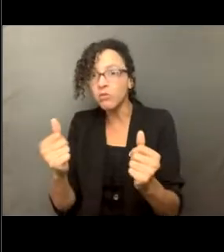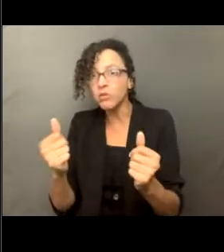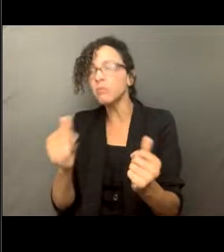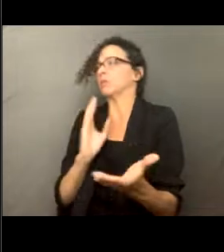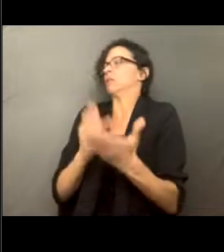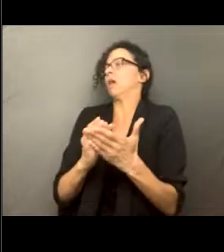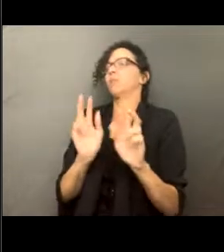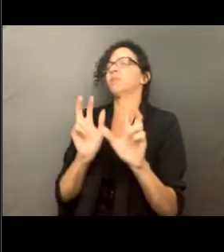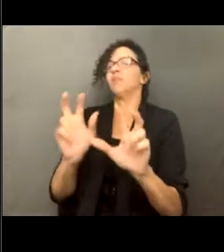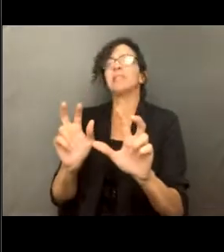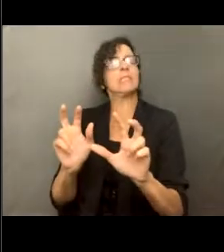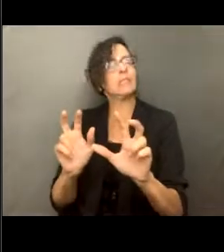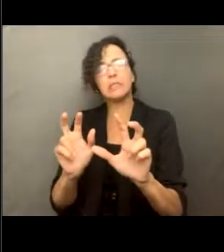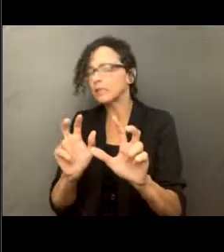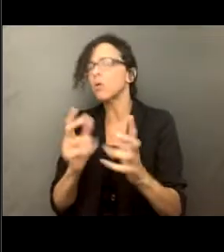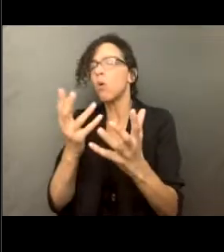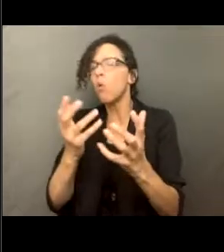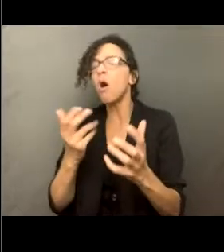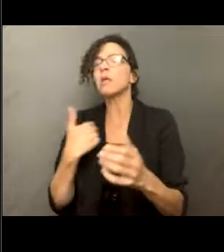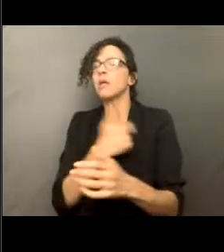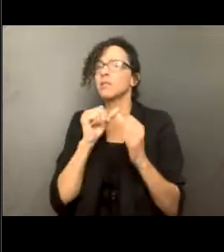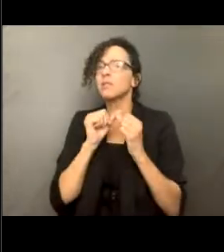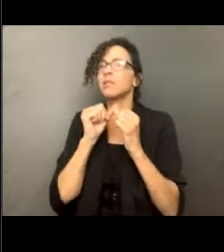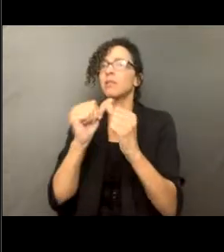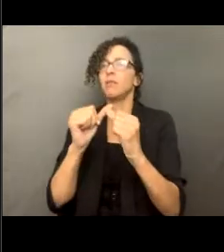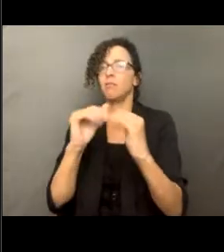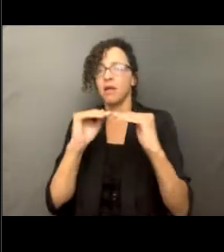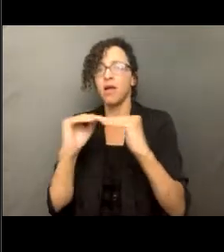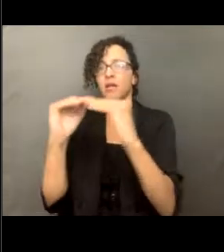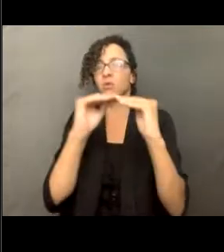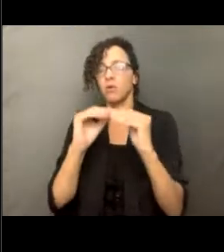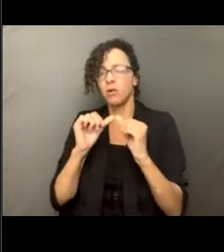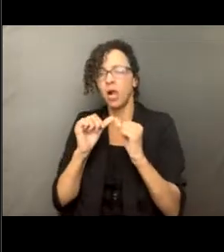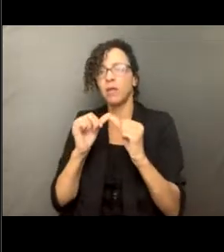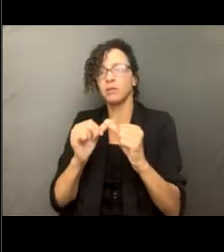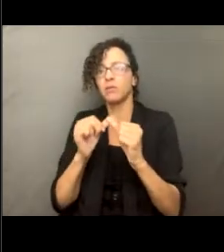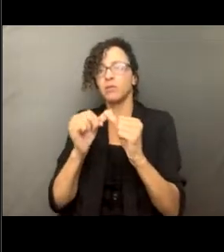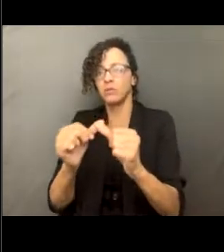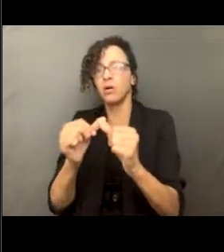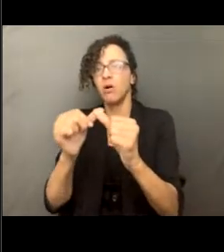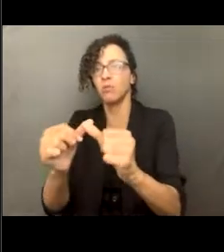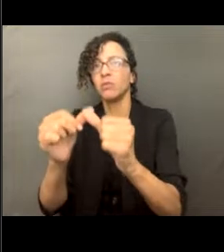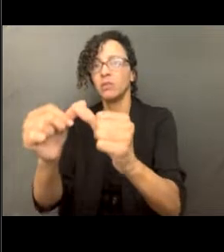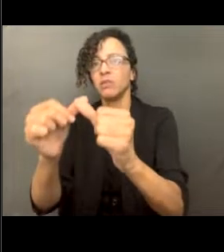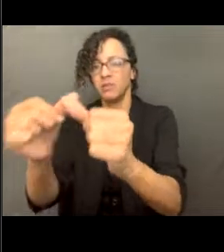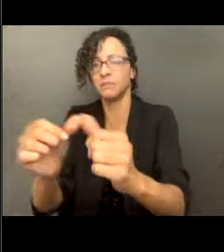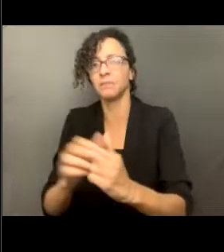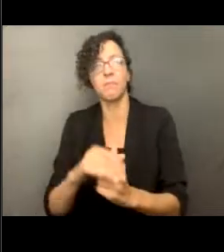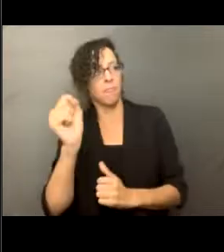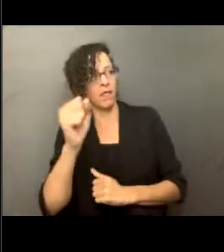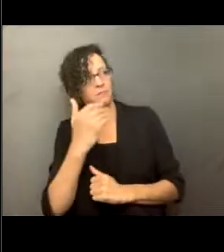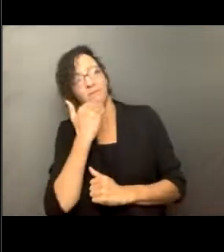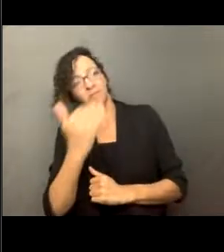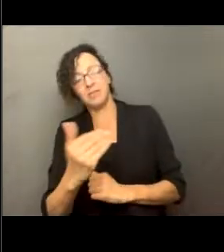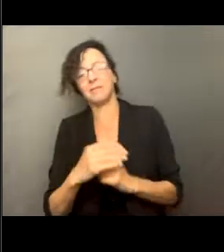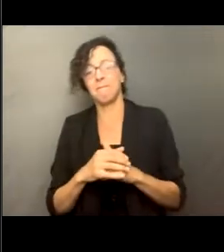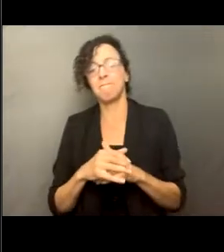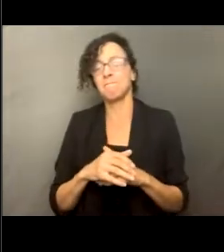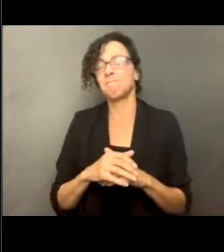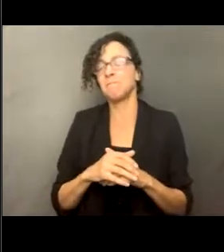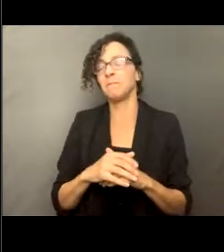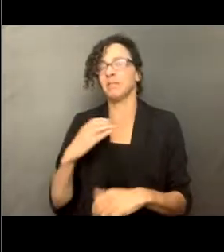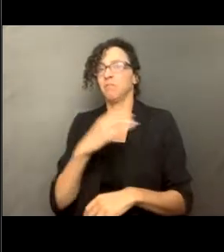keep the equity going. It's the cycle. Yes, that's right. Thank you. Commissioner Davis. So